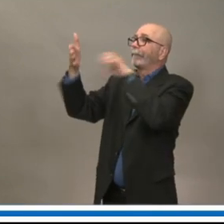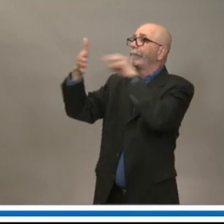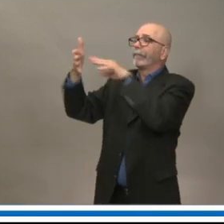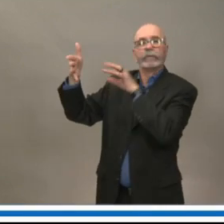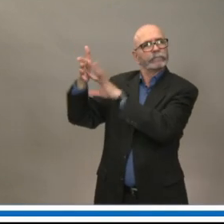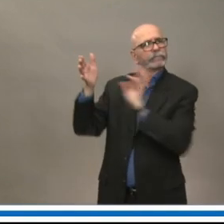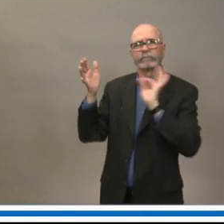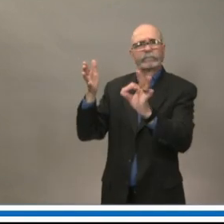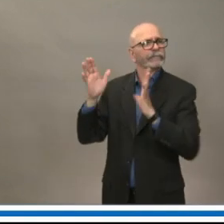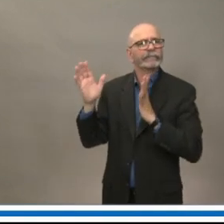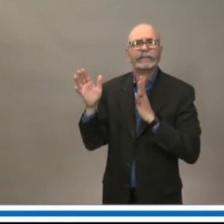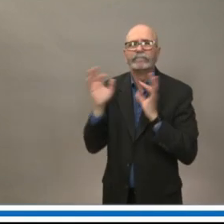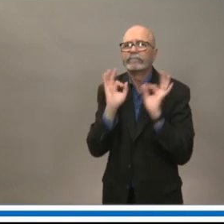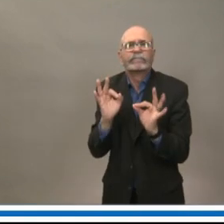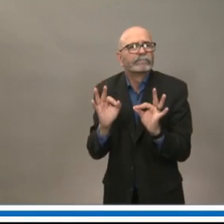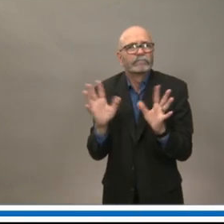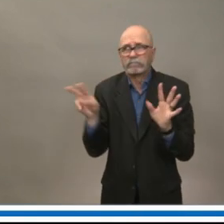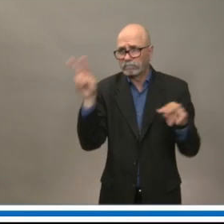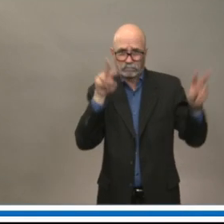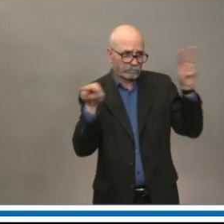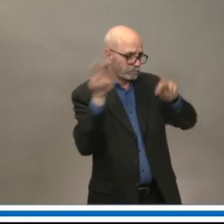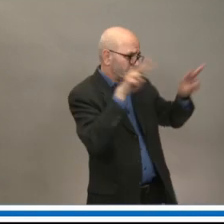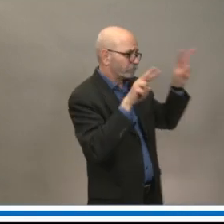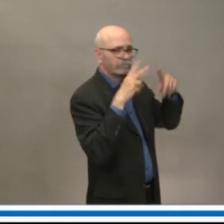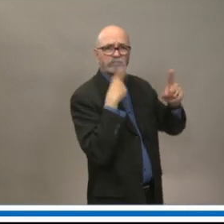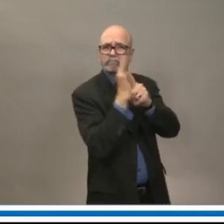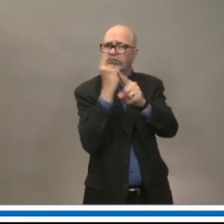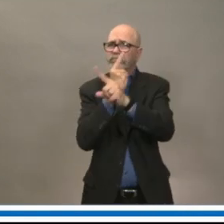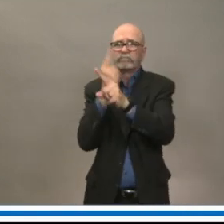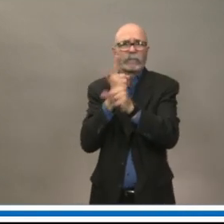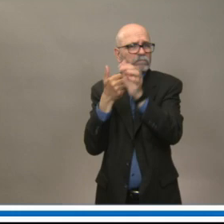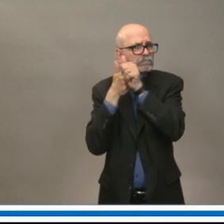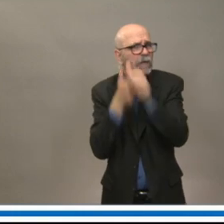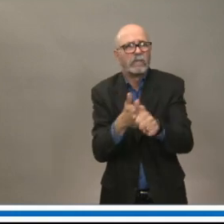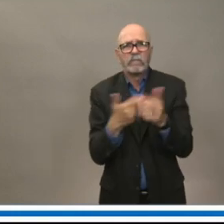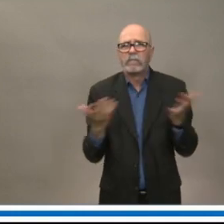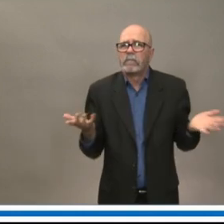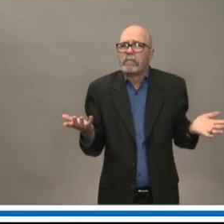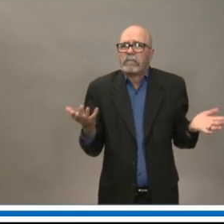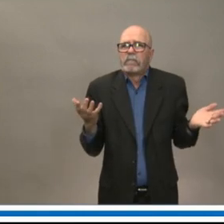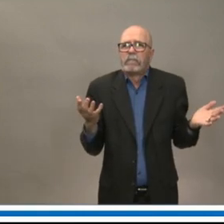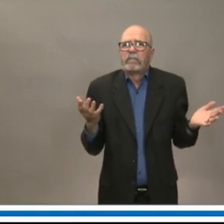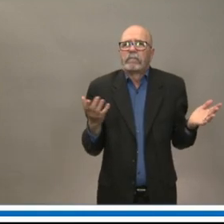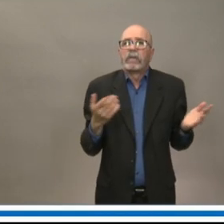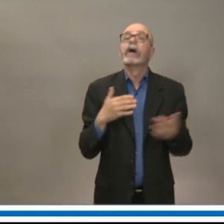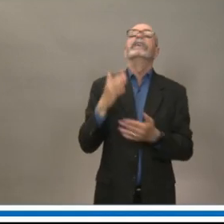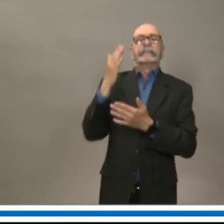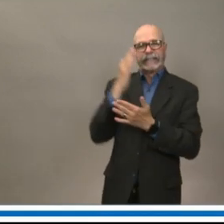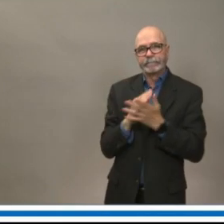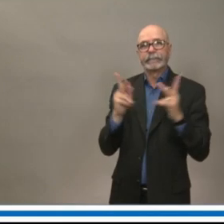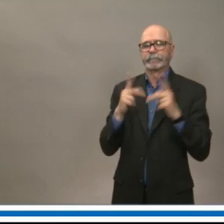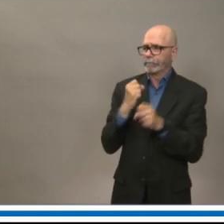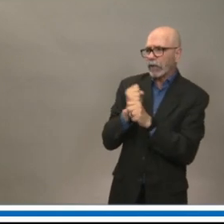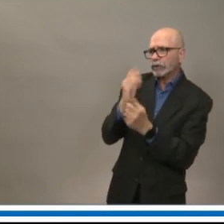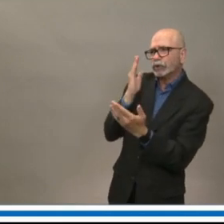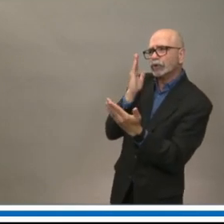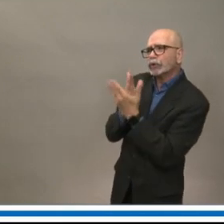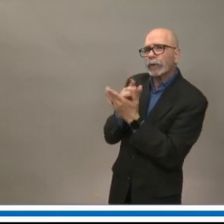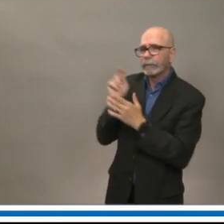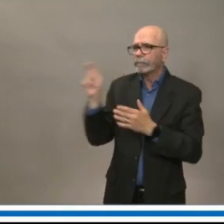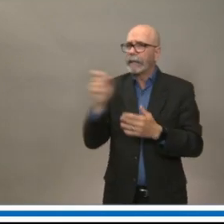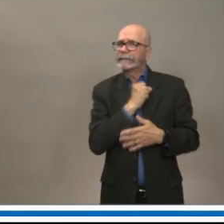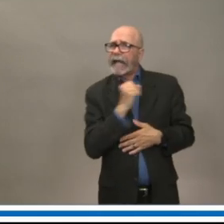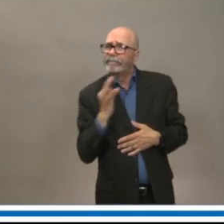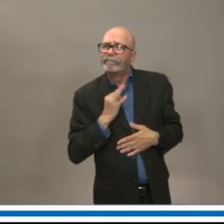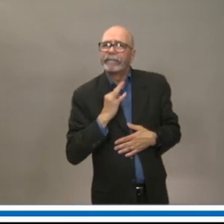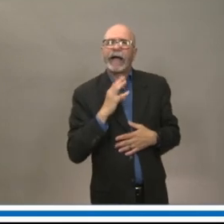and they're the same rules that we've asked for everybody in a workplace. Pay particular attention to make sure staff are aware that they should not be coming to